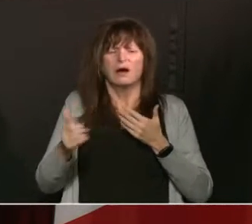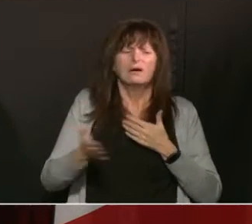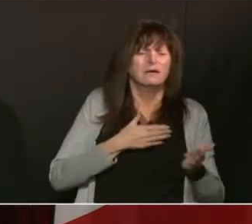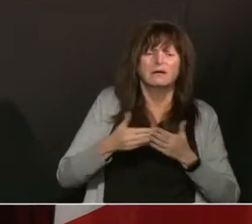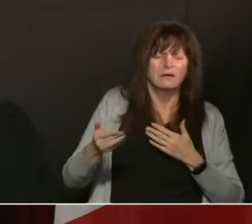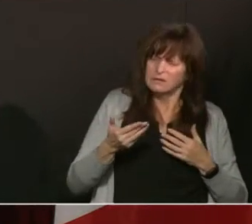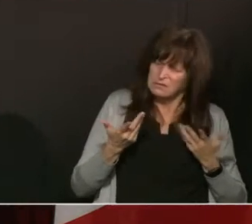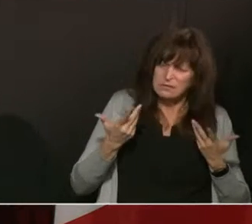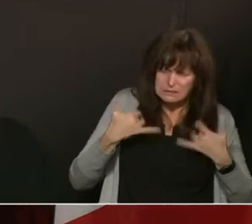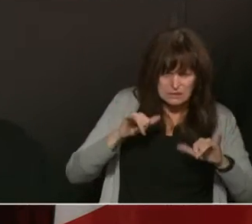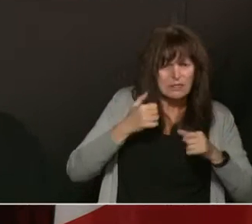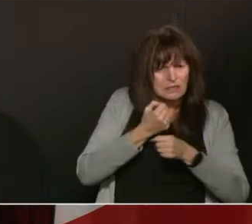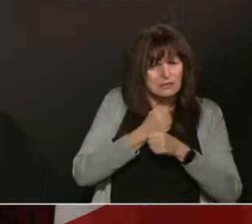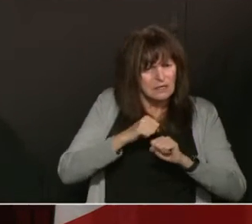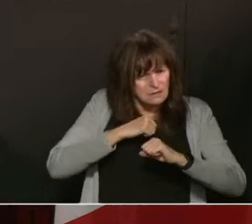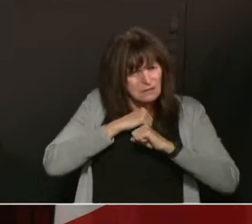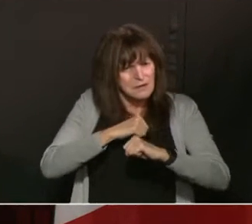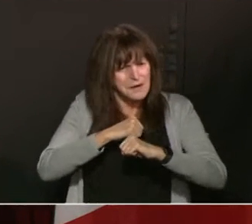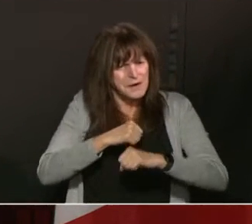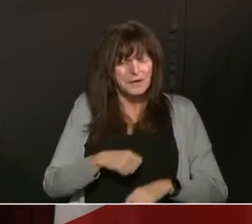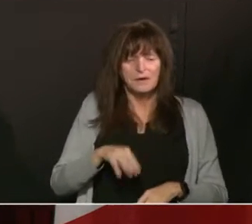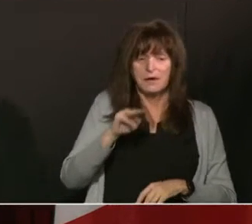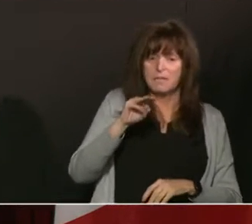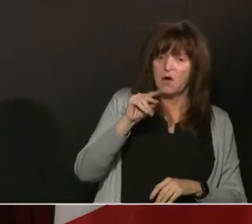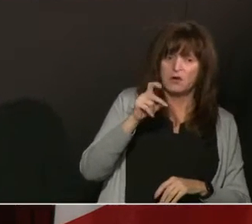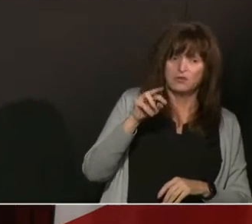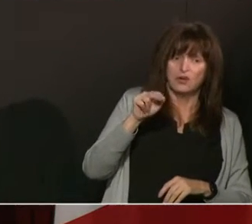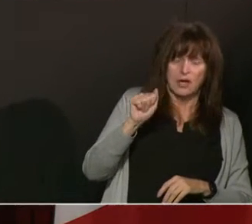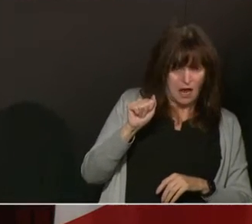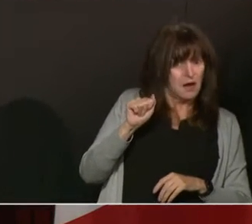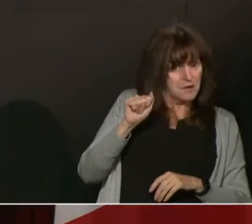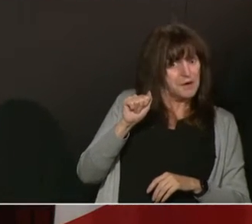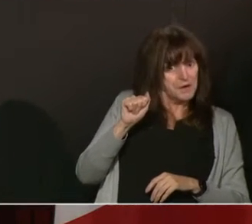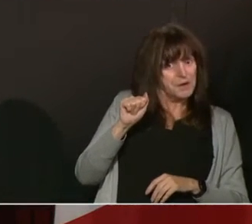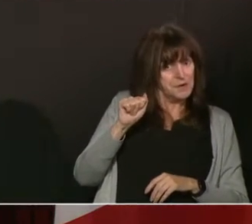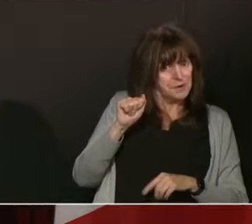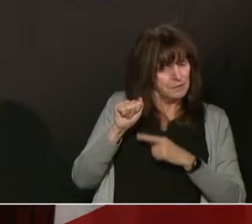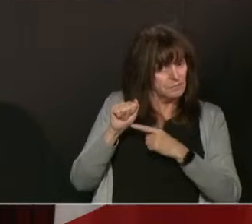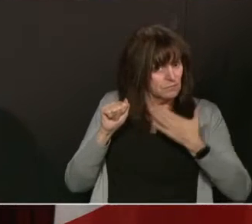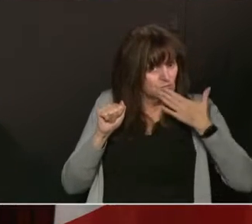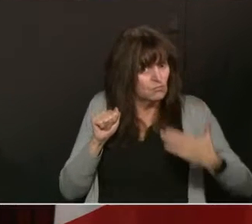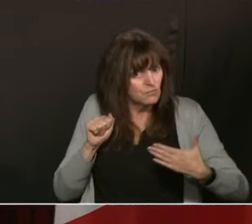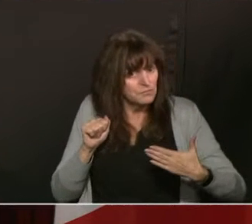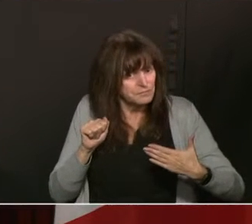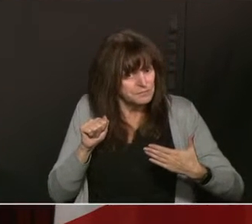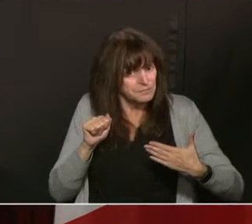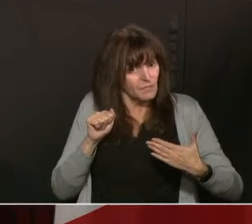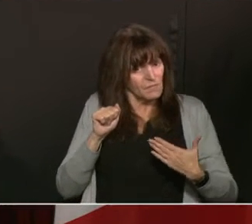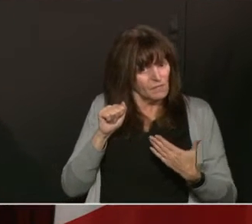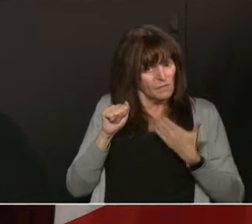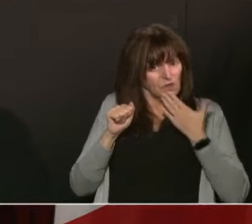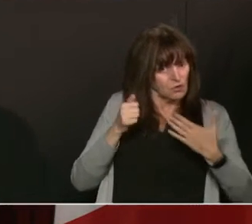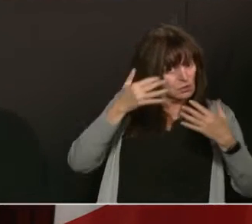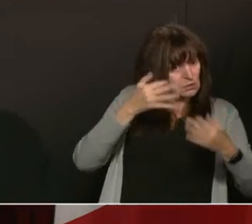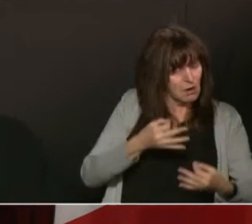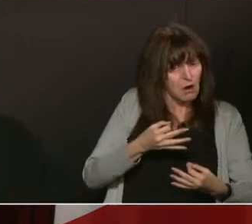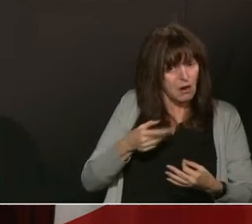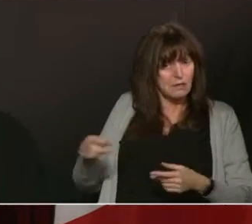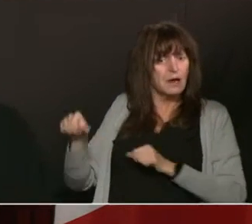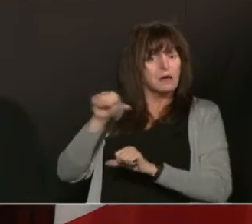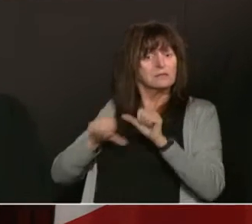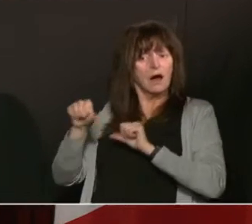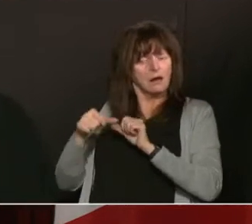an extremely good choice when it comes to vaccination. Some suggest that the evidence supports a